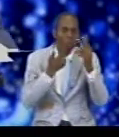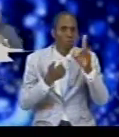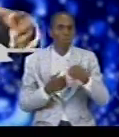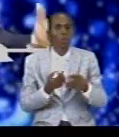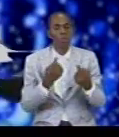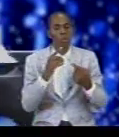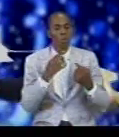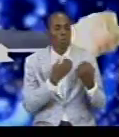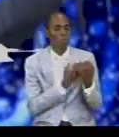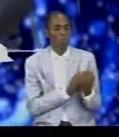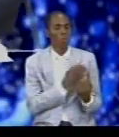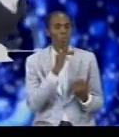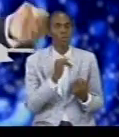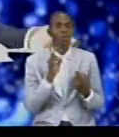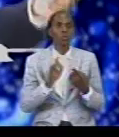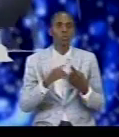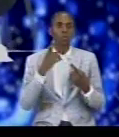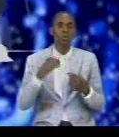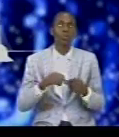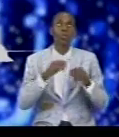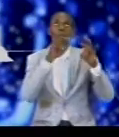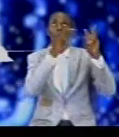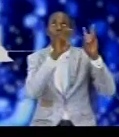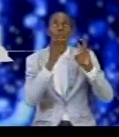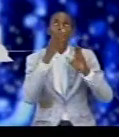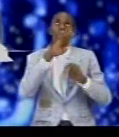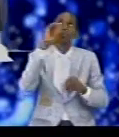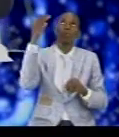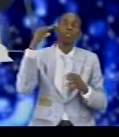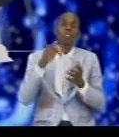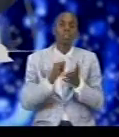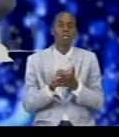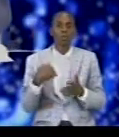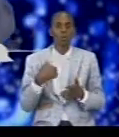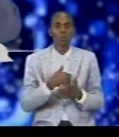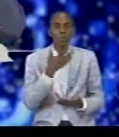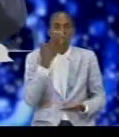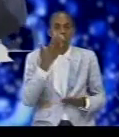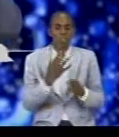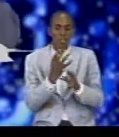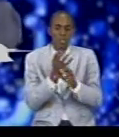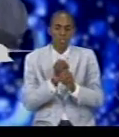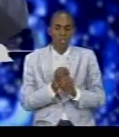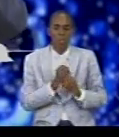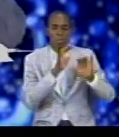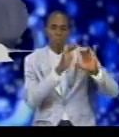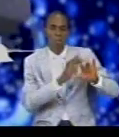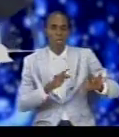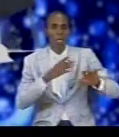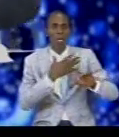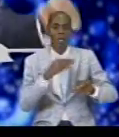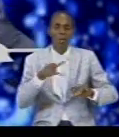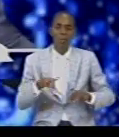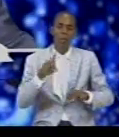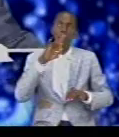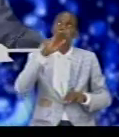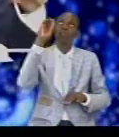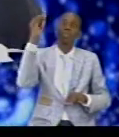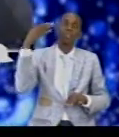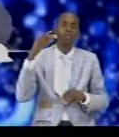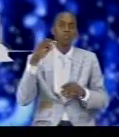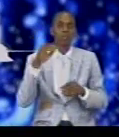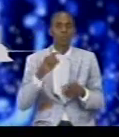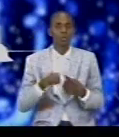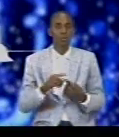grace, that we may obtain mercy and find grace to help in the time of need.